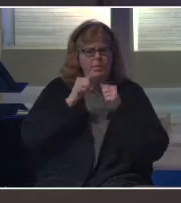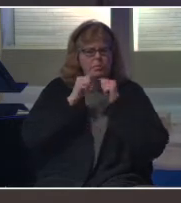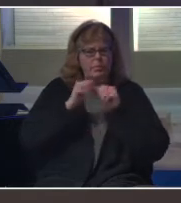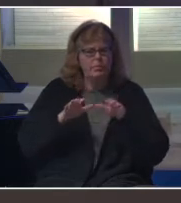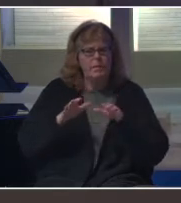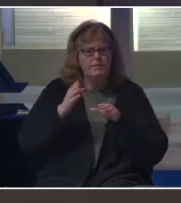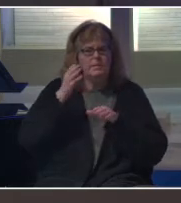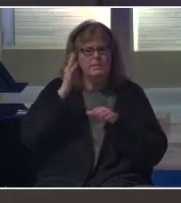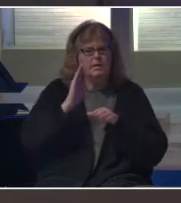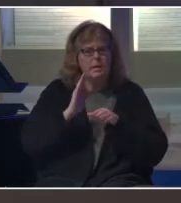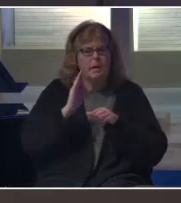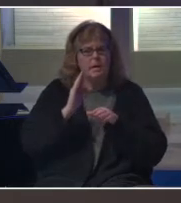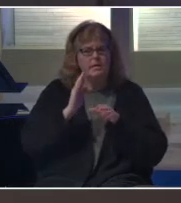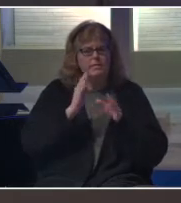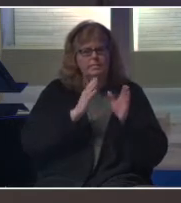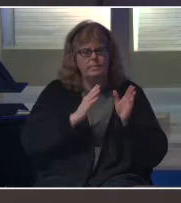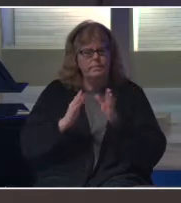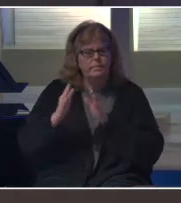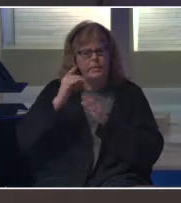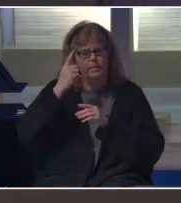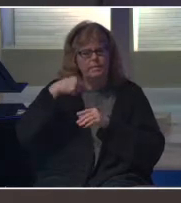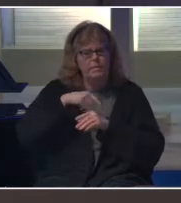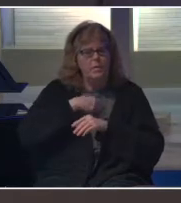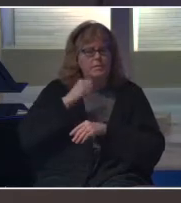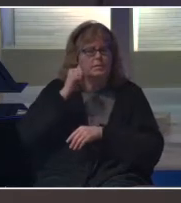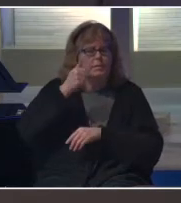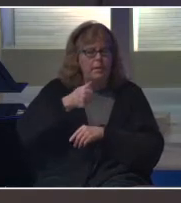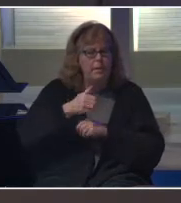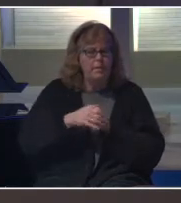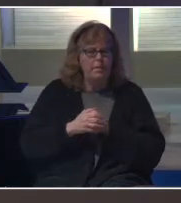that God has for us tomorrow.